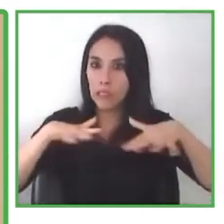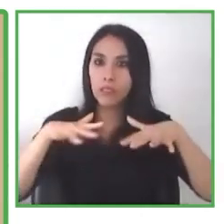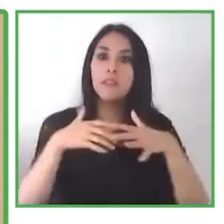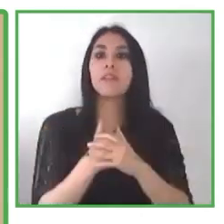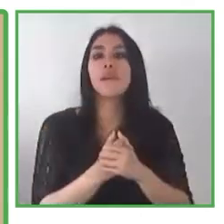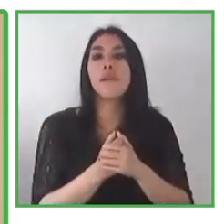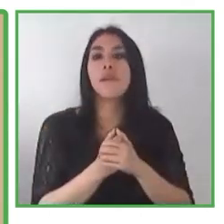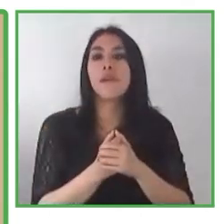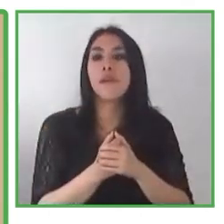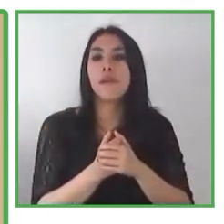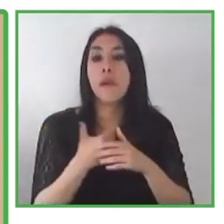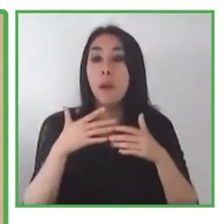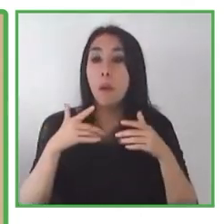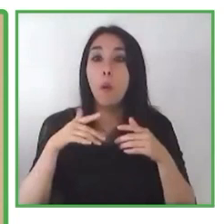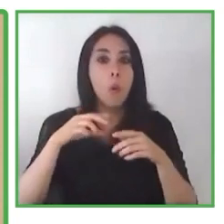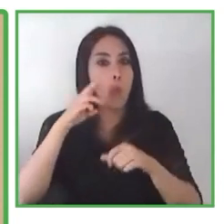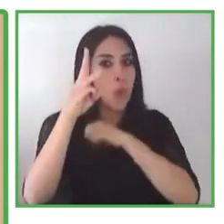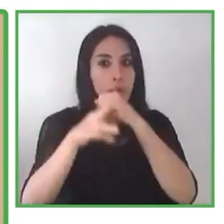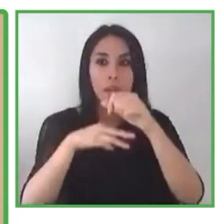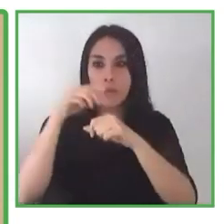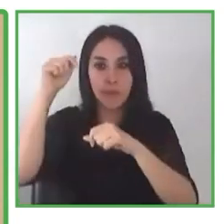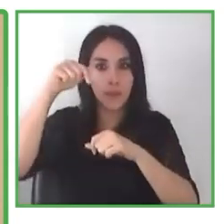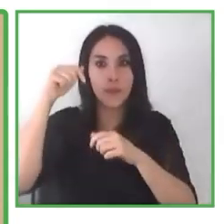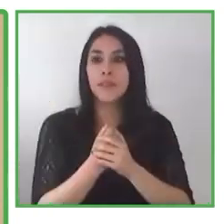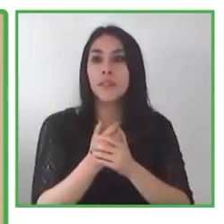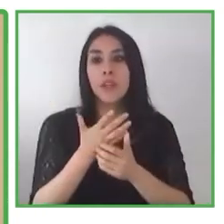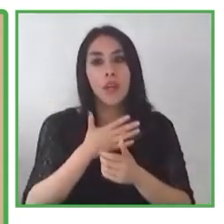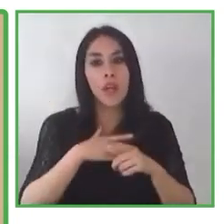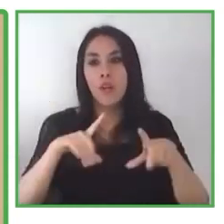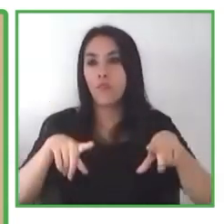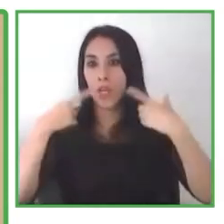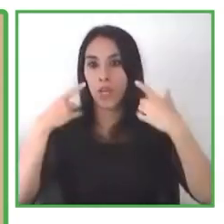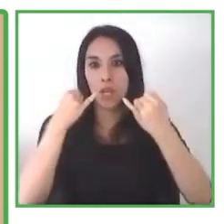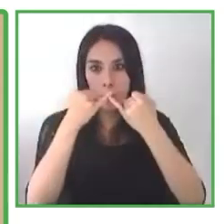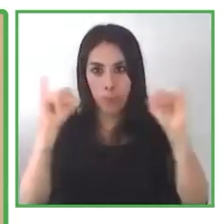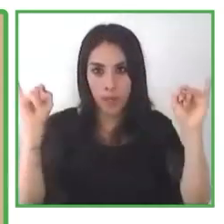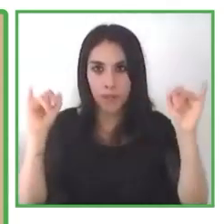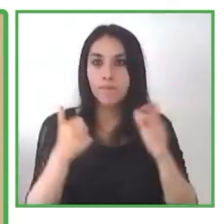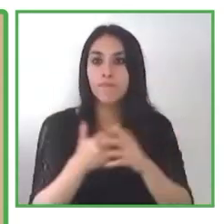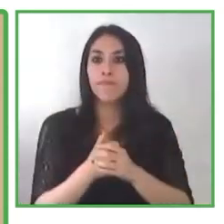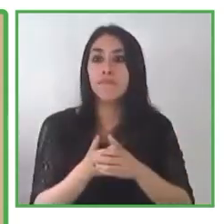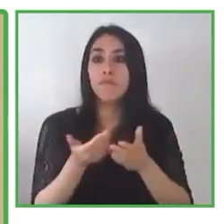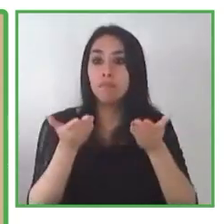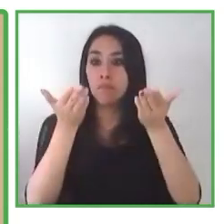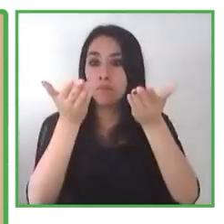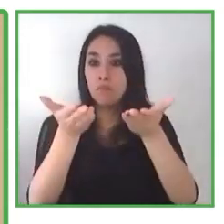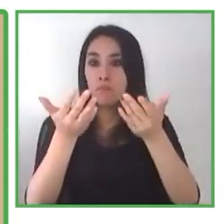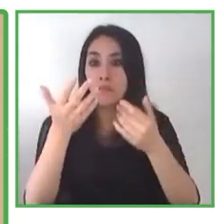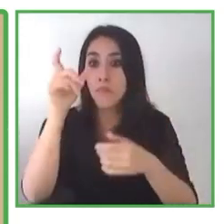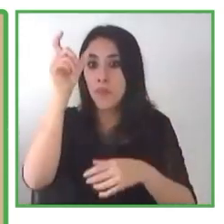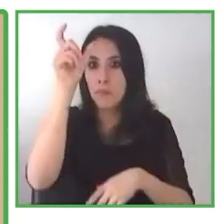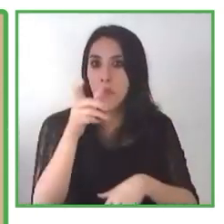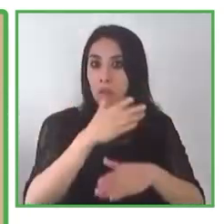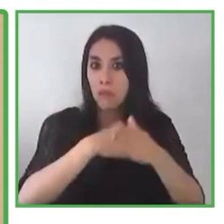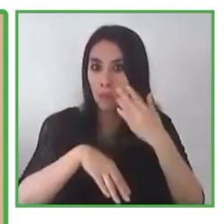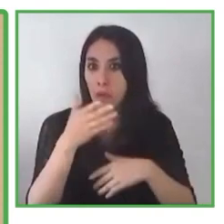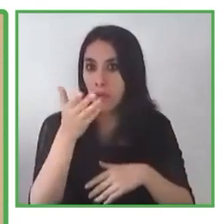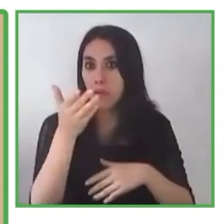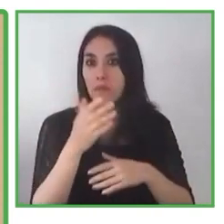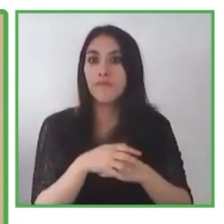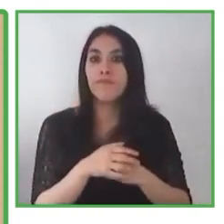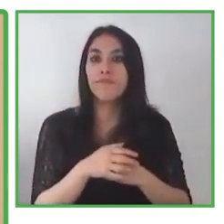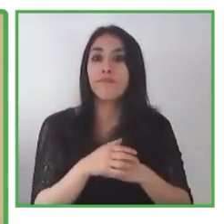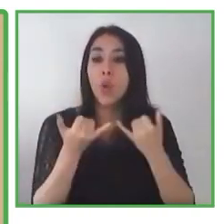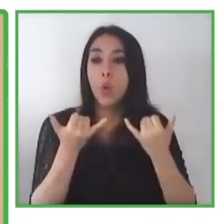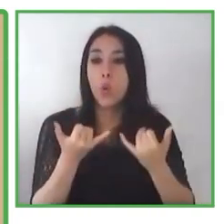how essential is the economic empowerment, and in the same way, to have an independent life for